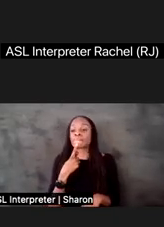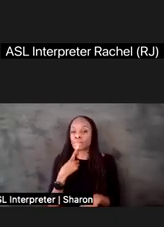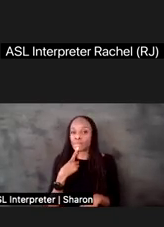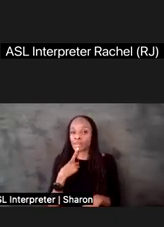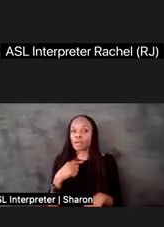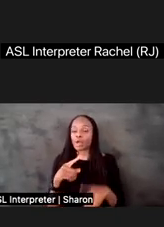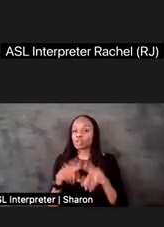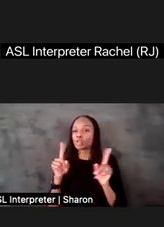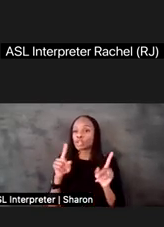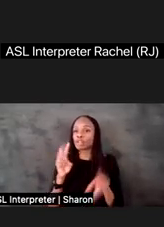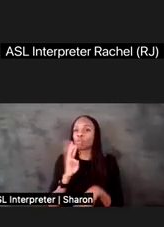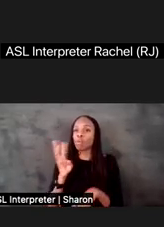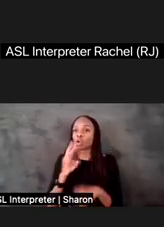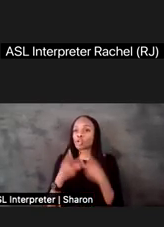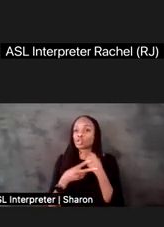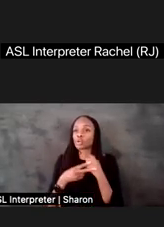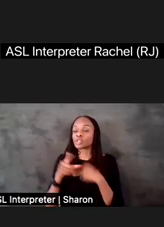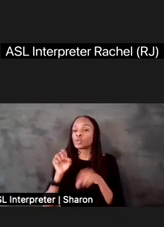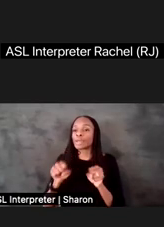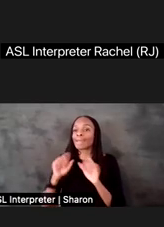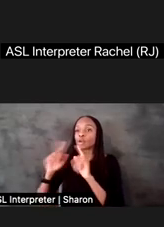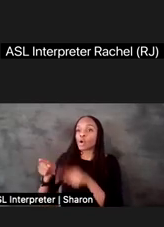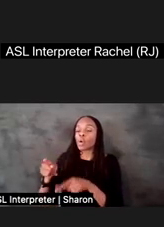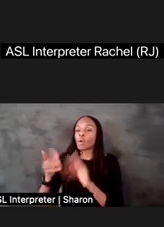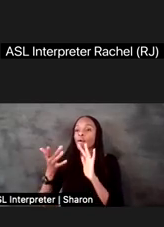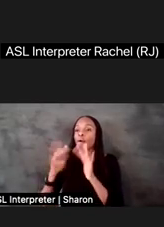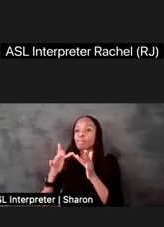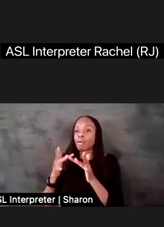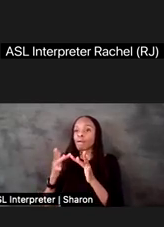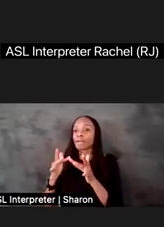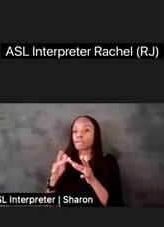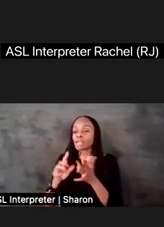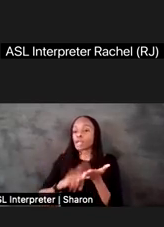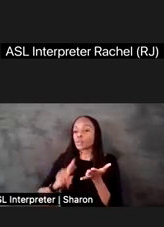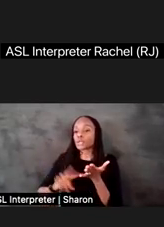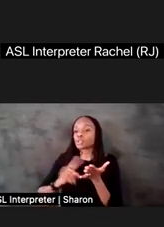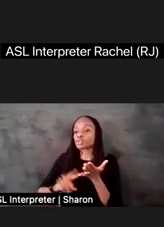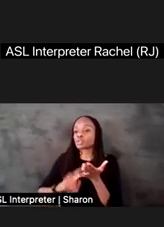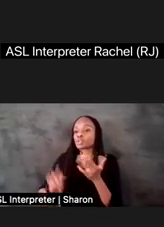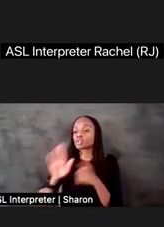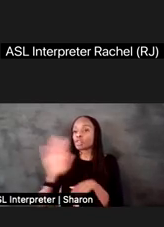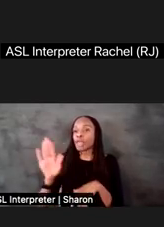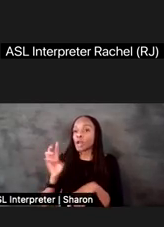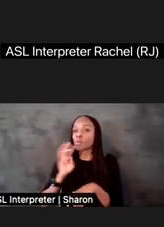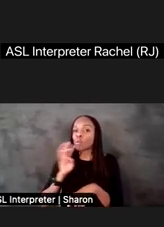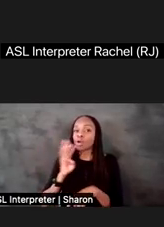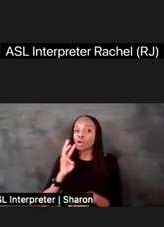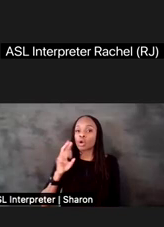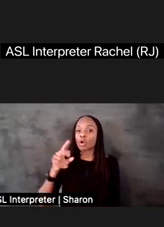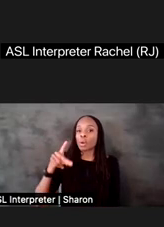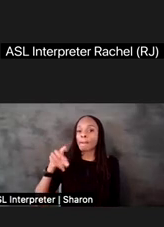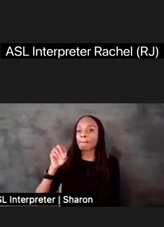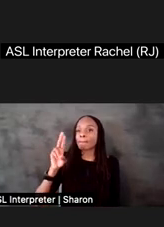storage. You can go online and research out their water pouches that you can buy by